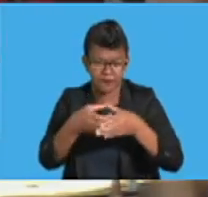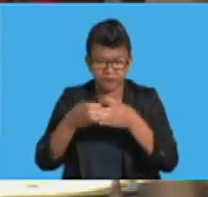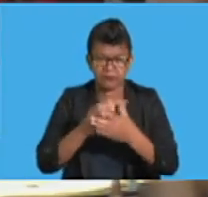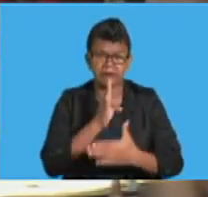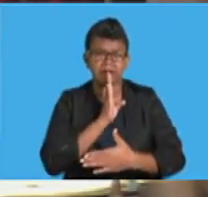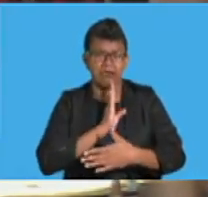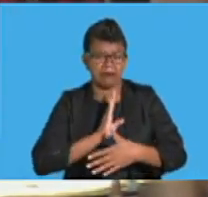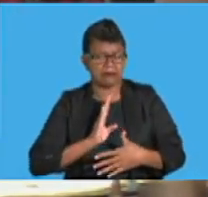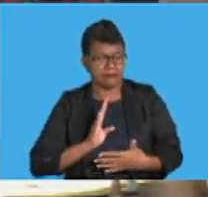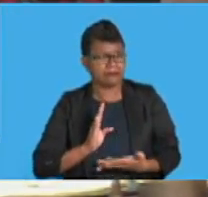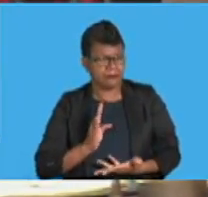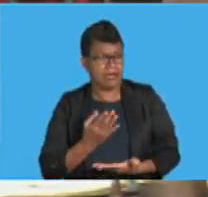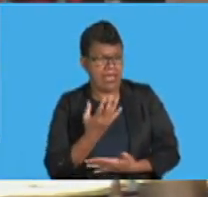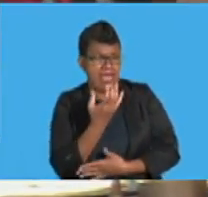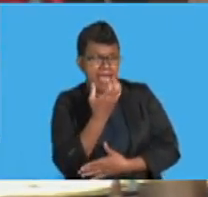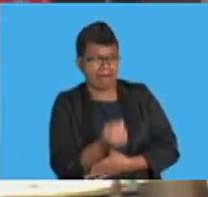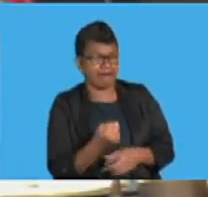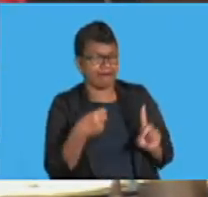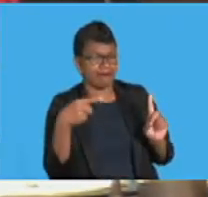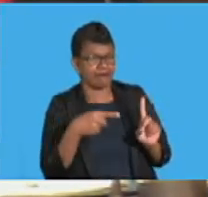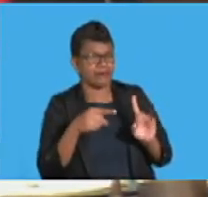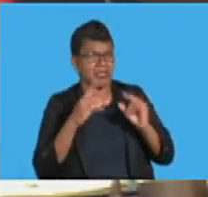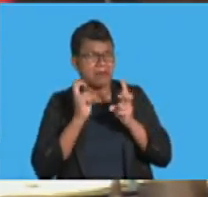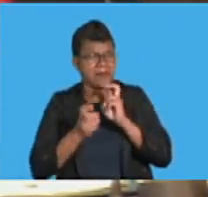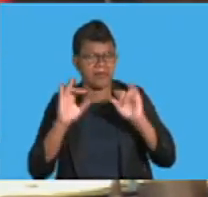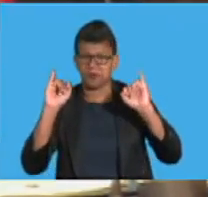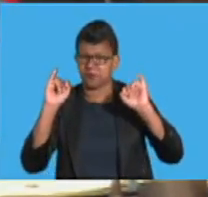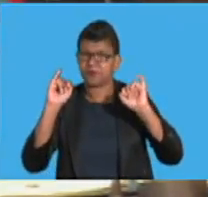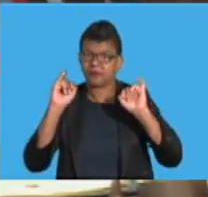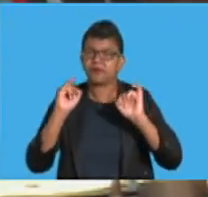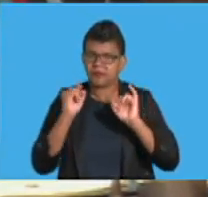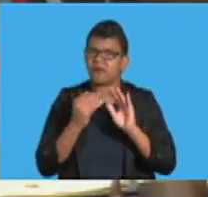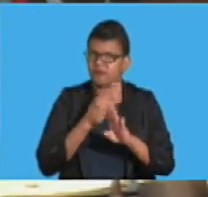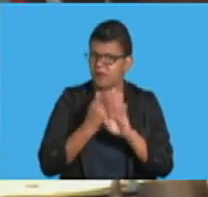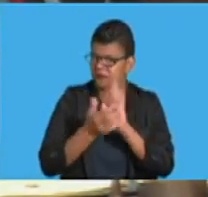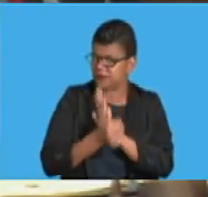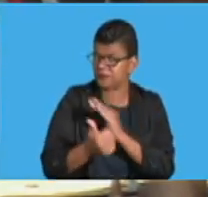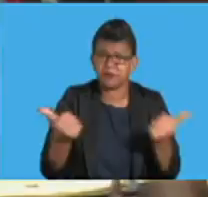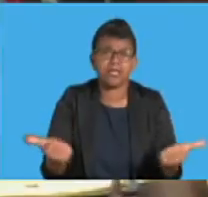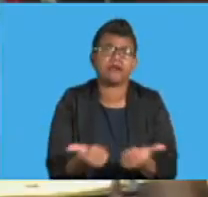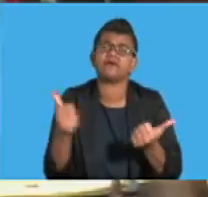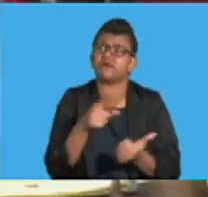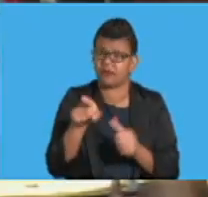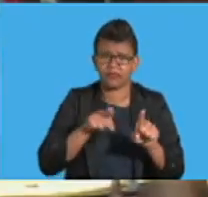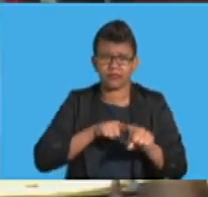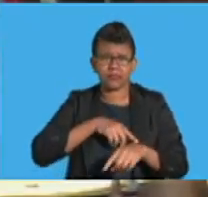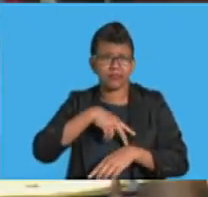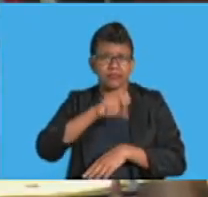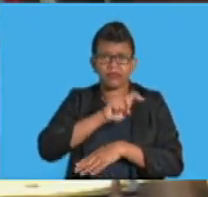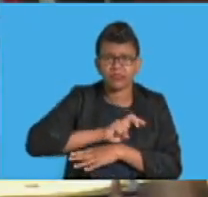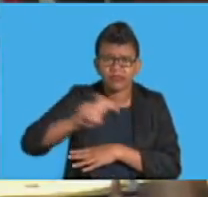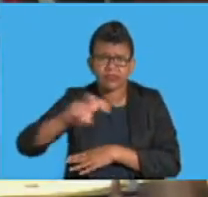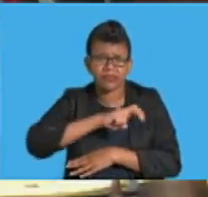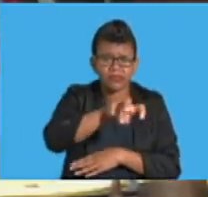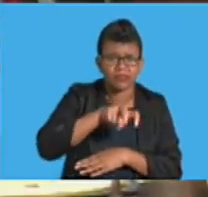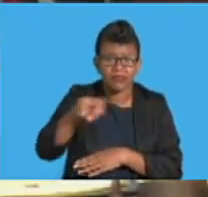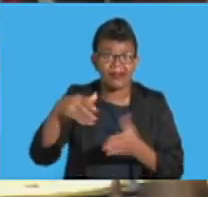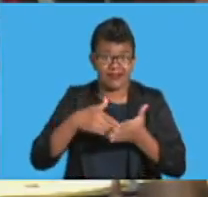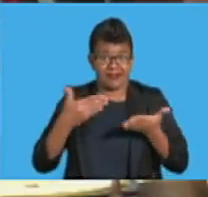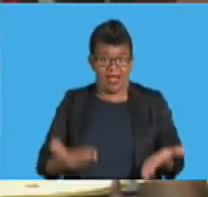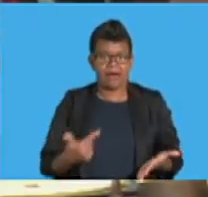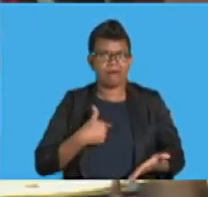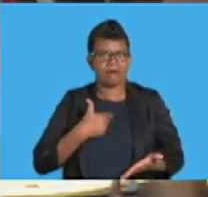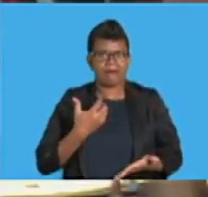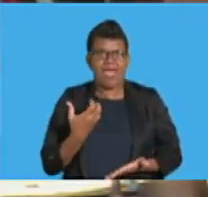have a skills deficit in Fiji in almost many spheres of trade and professions. The ministry I have the honor to lead has